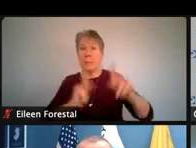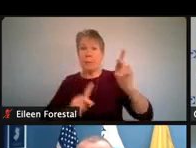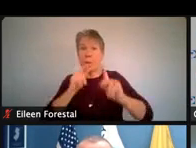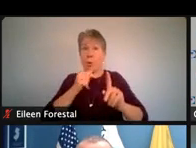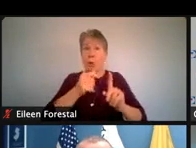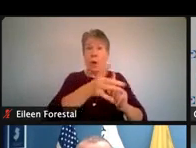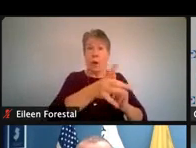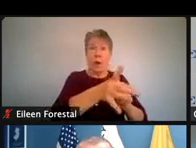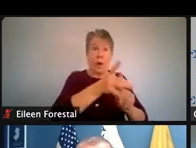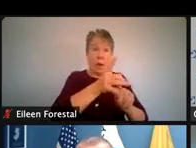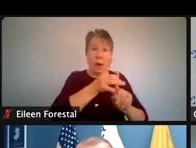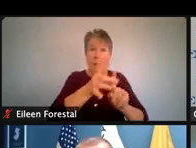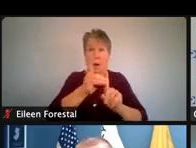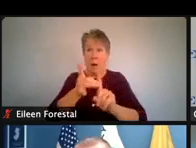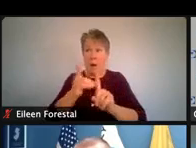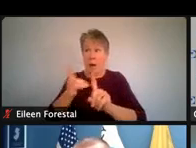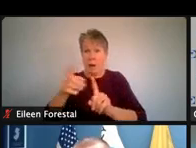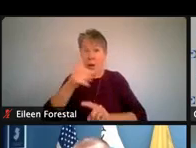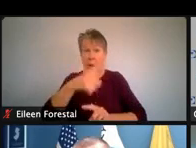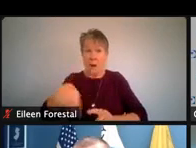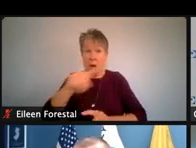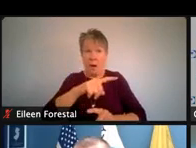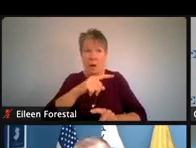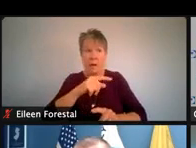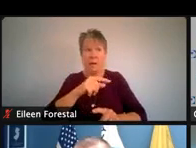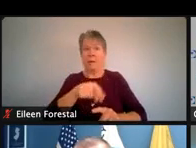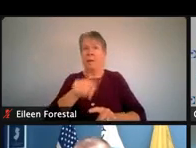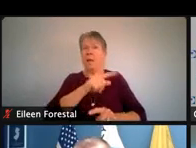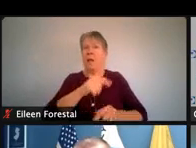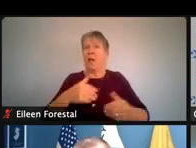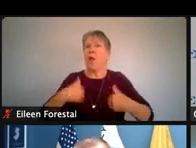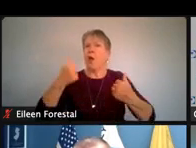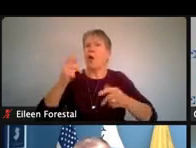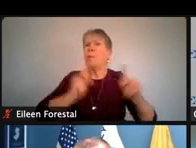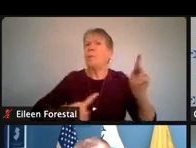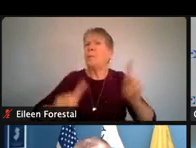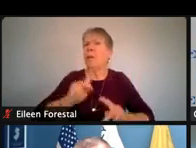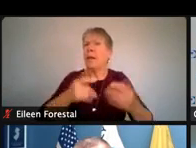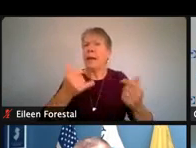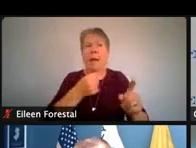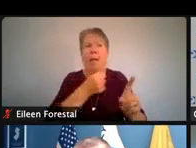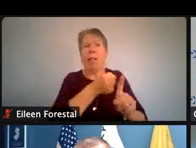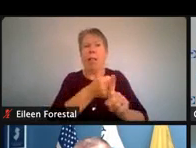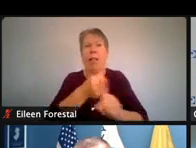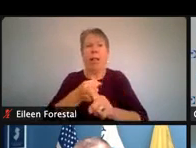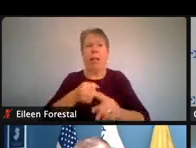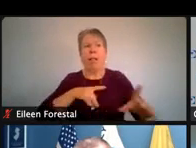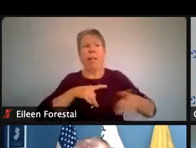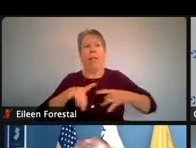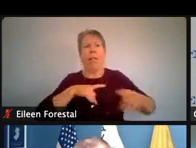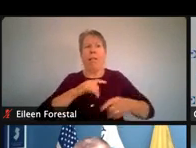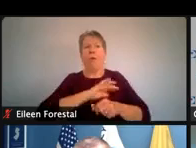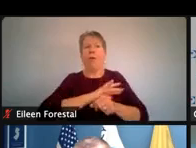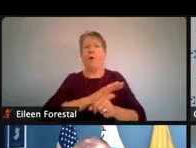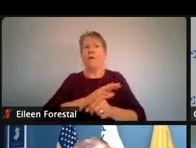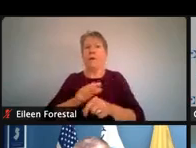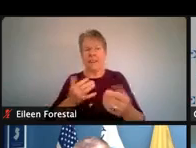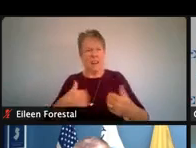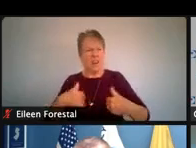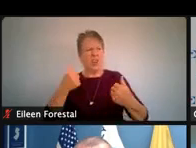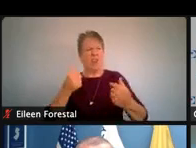I'm practicing without a license, all of those would contribute, I think, to lower mortality